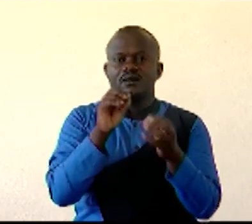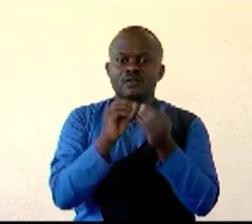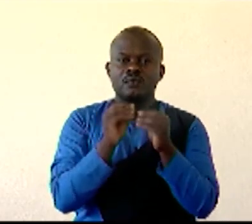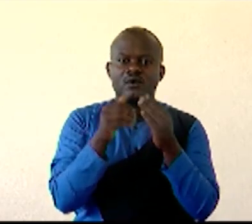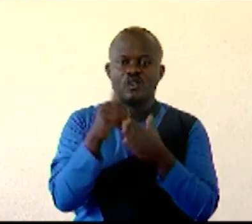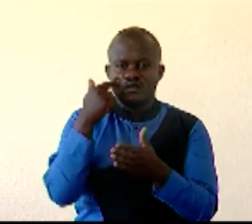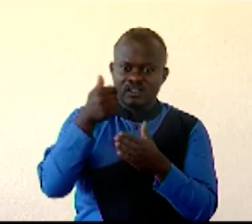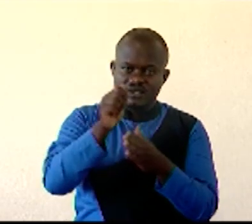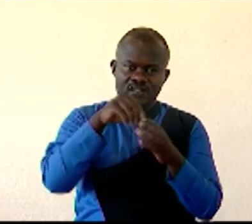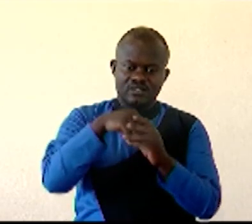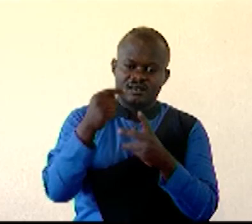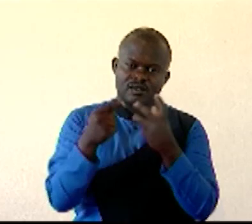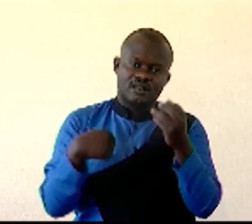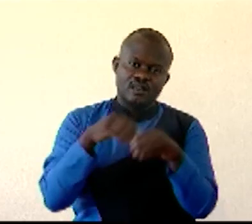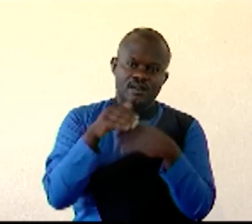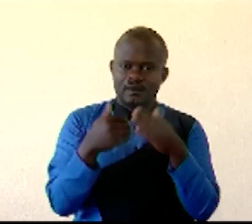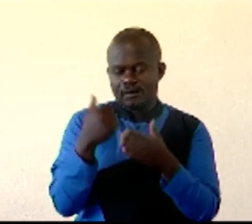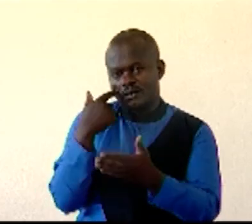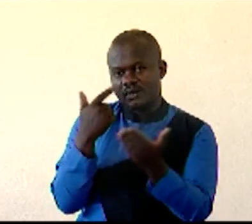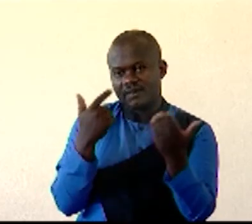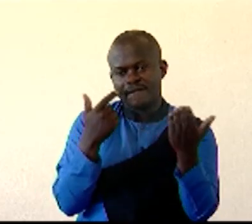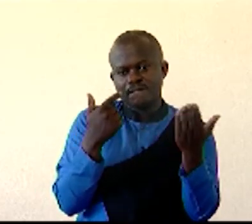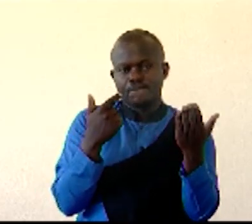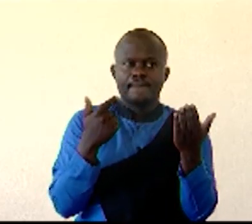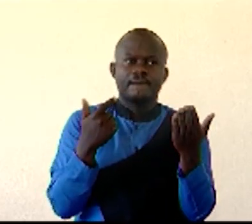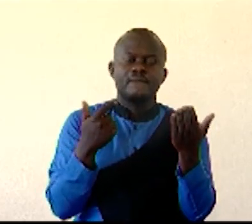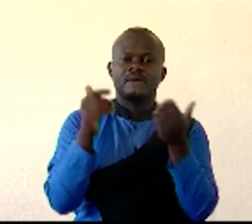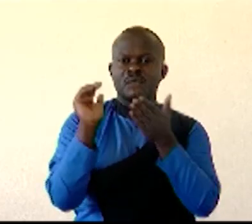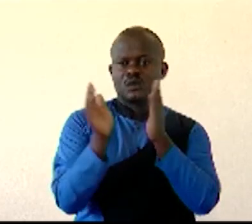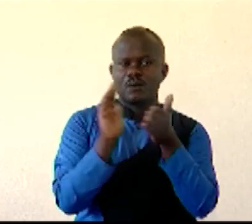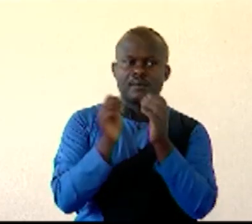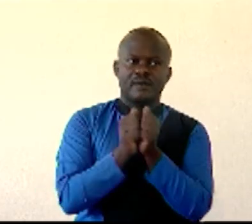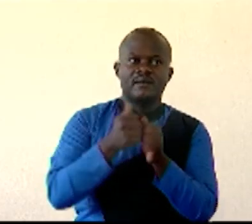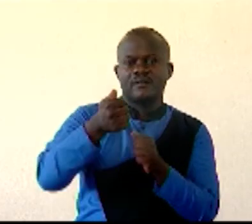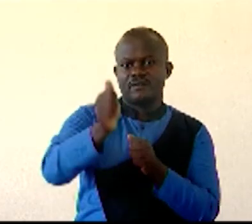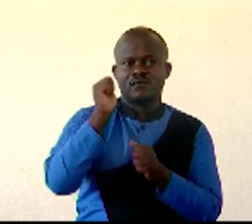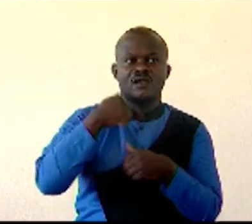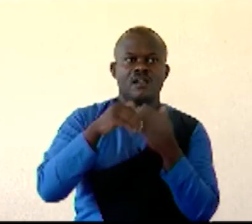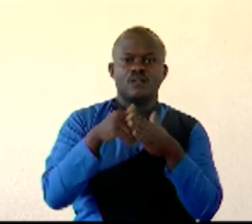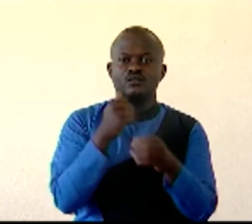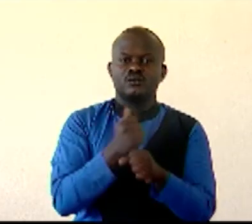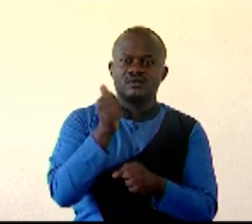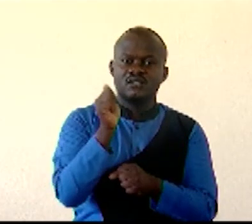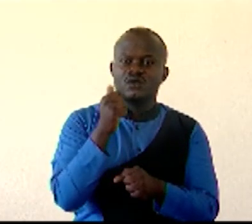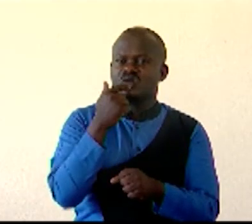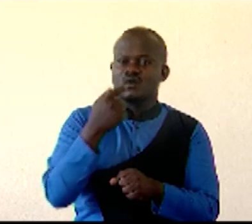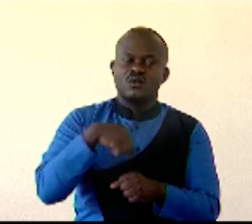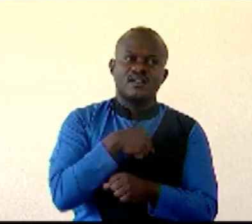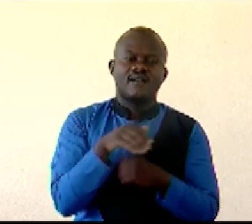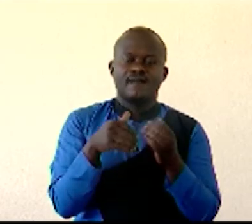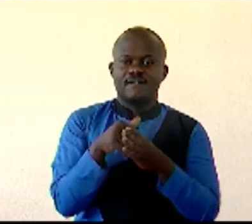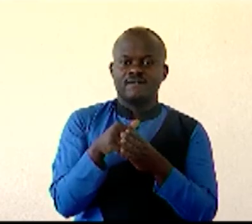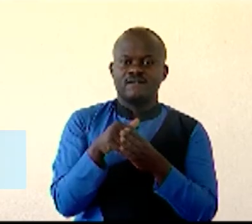each substance, and then we compare them. How do we do that? So we have